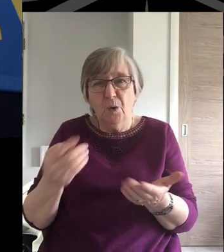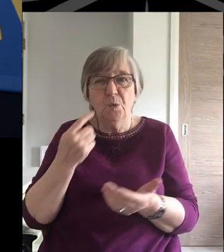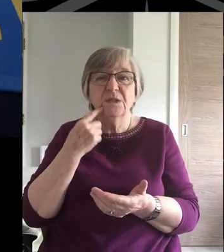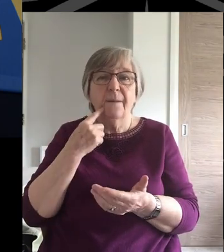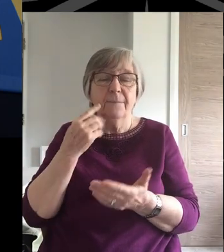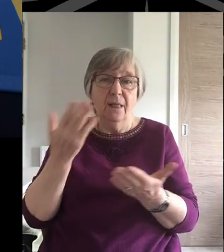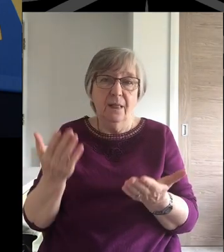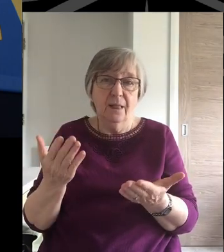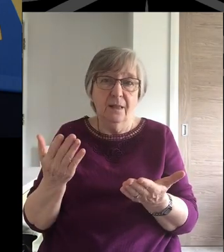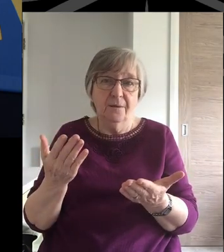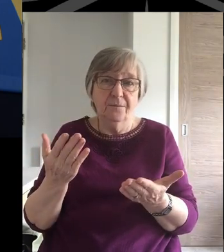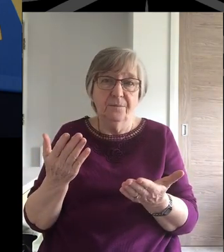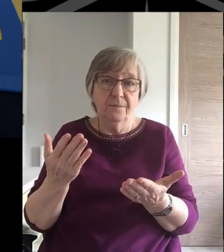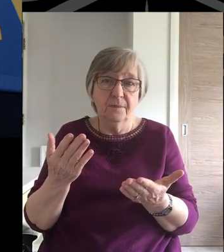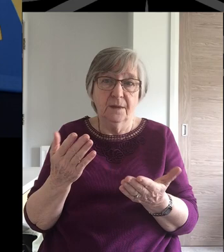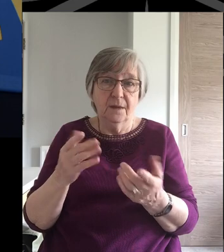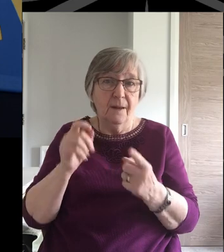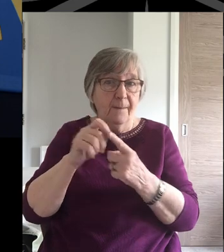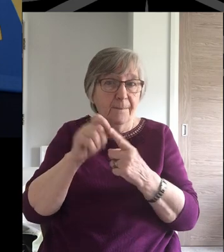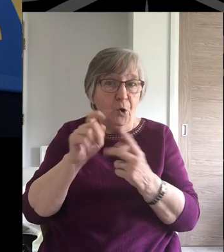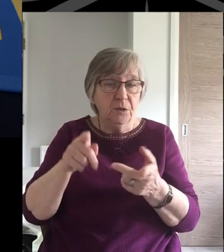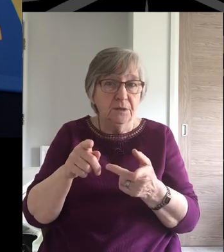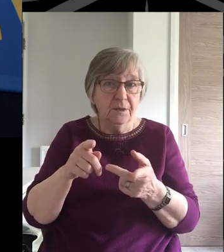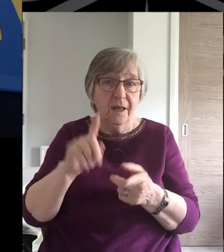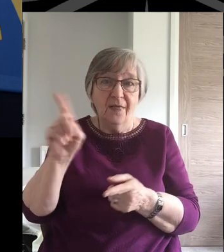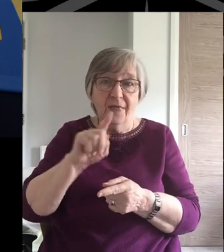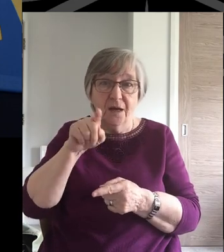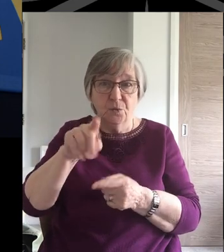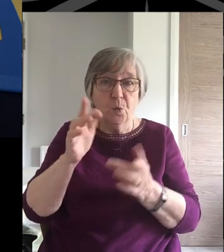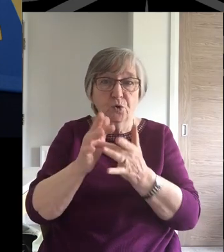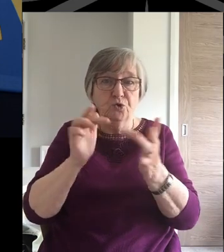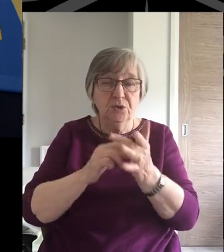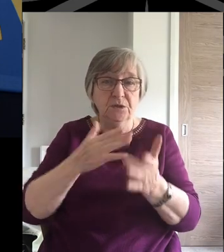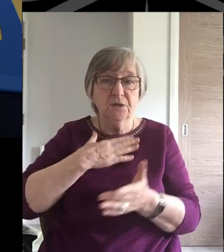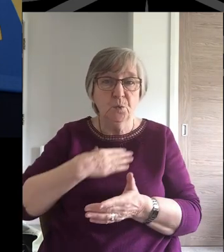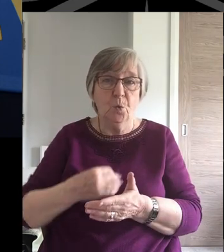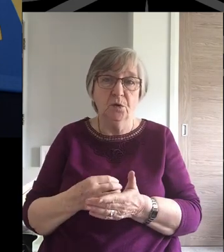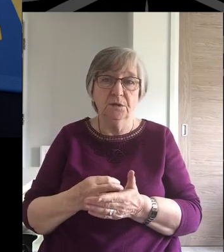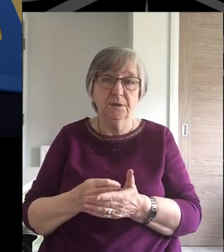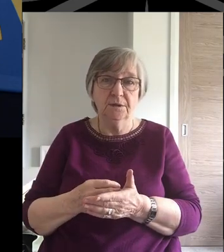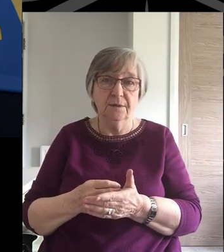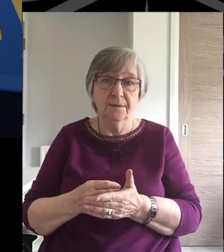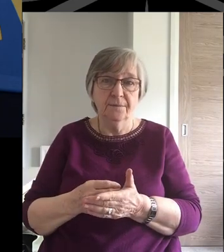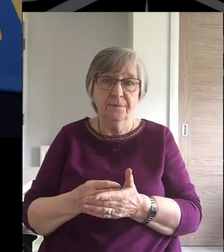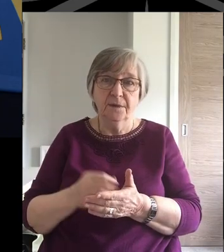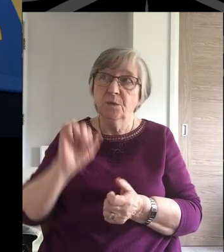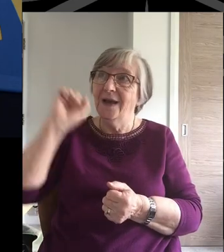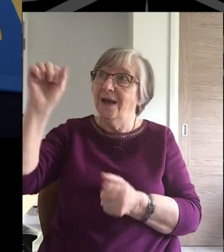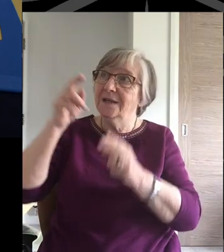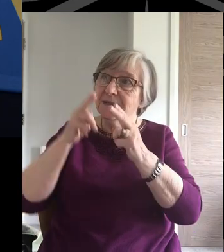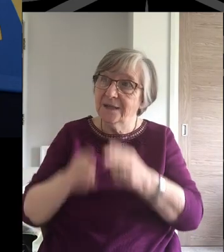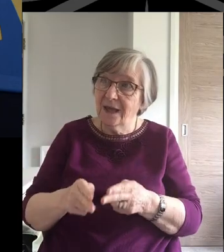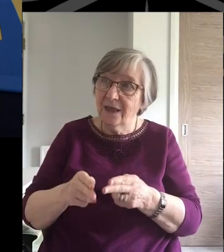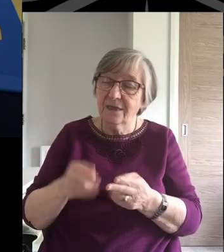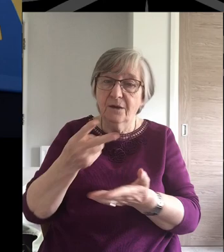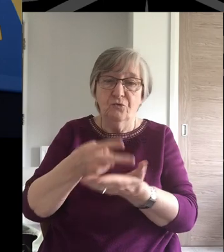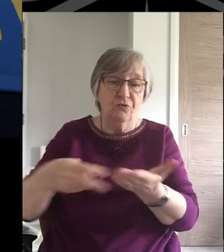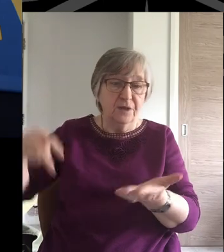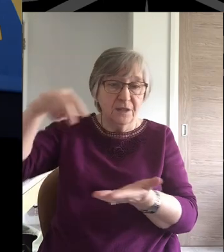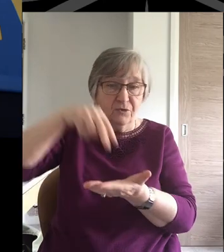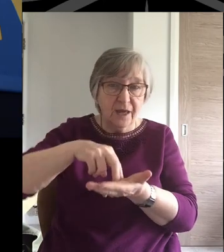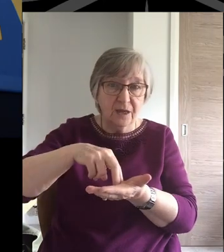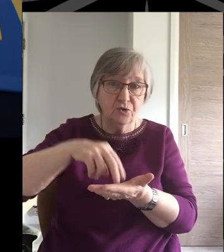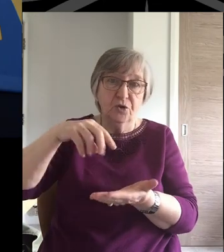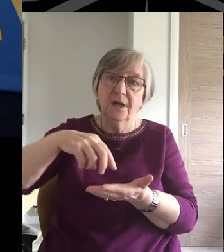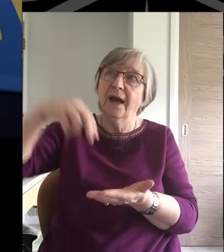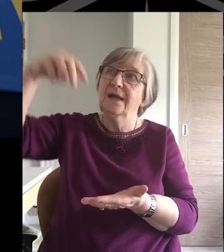simply, the point is that that is what Jesus intended. It was his death, his resurrection,